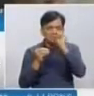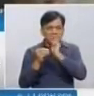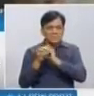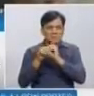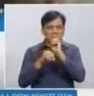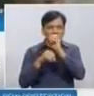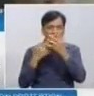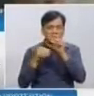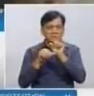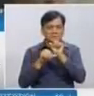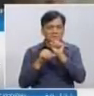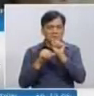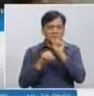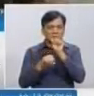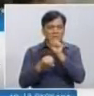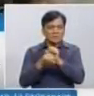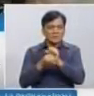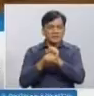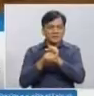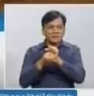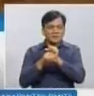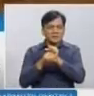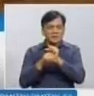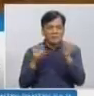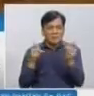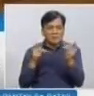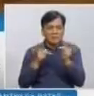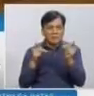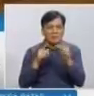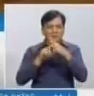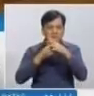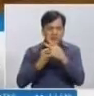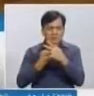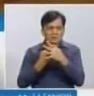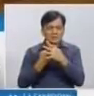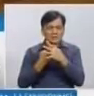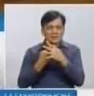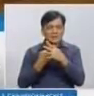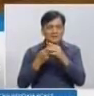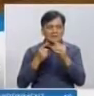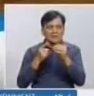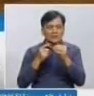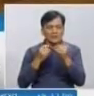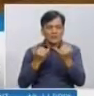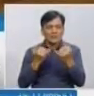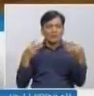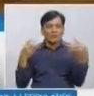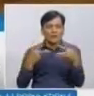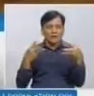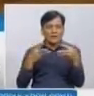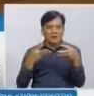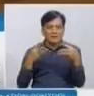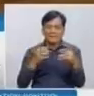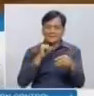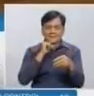the birth pangs or pains of the new beginning. To me, war is not